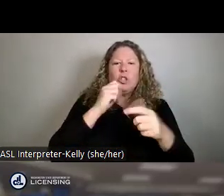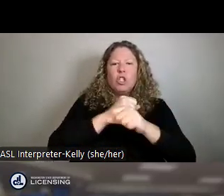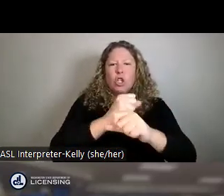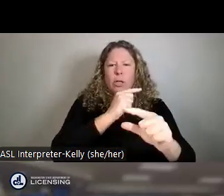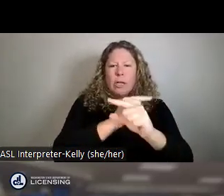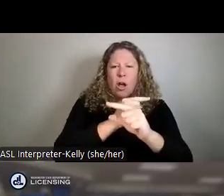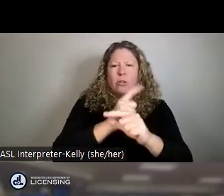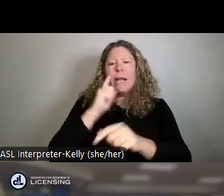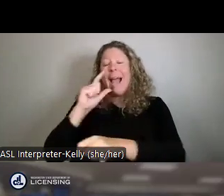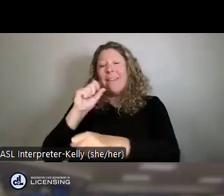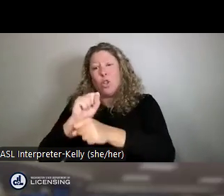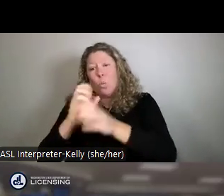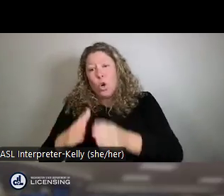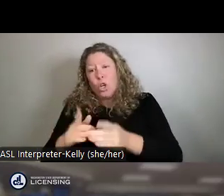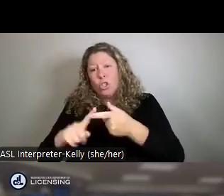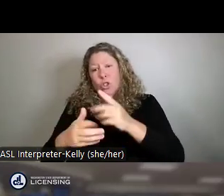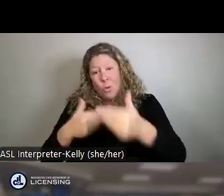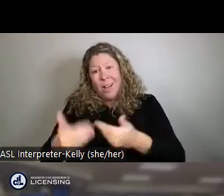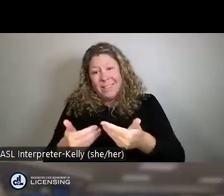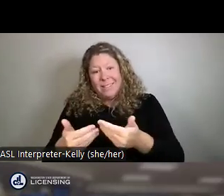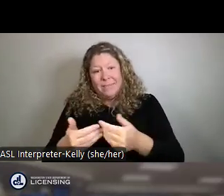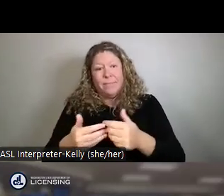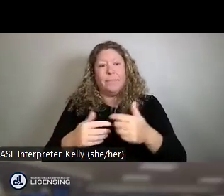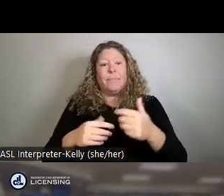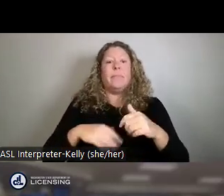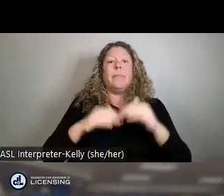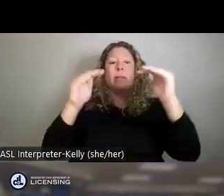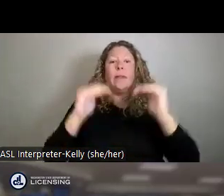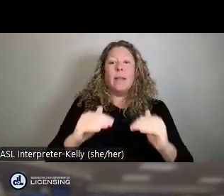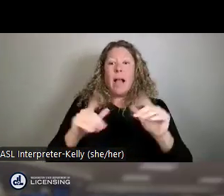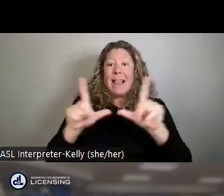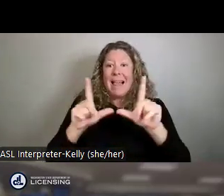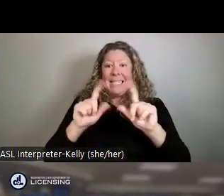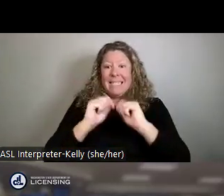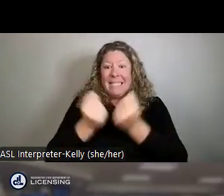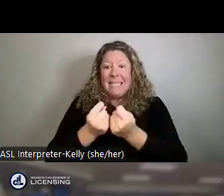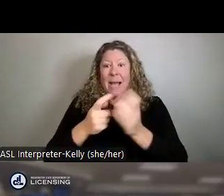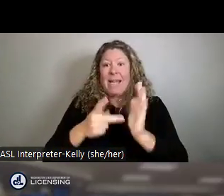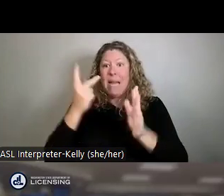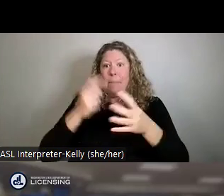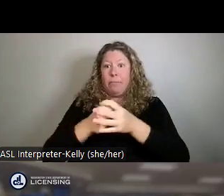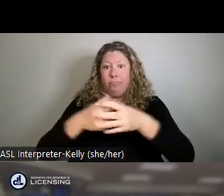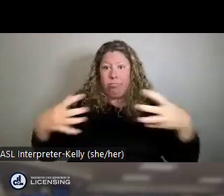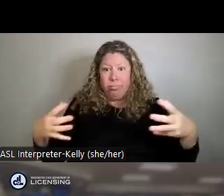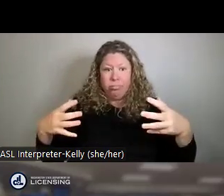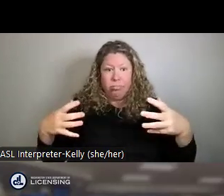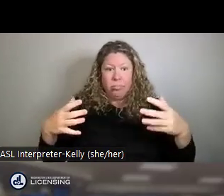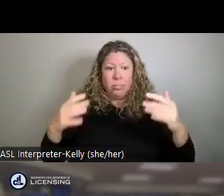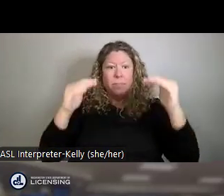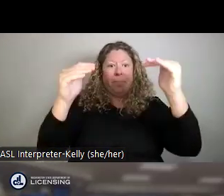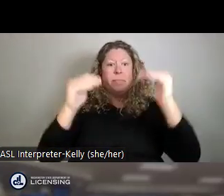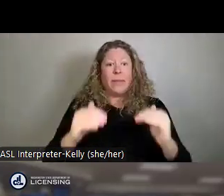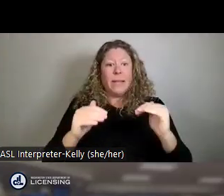process applications. Our licensing team has doubled in size. We saw a